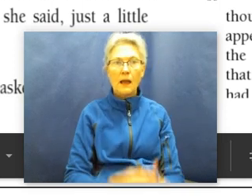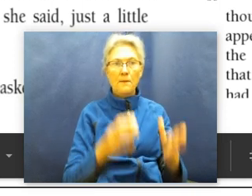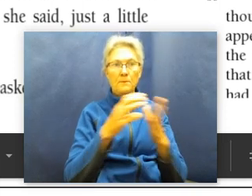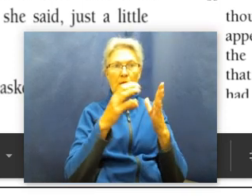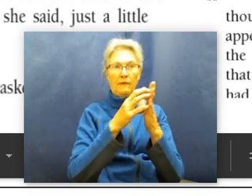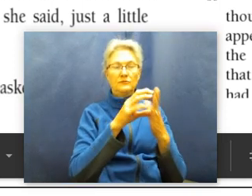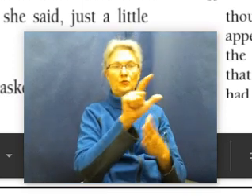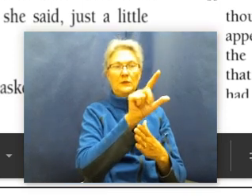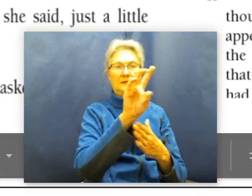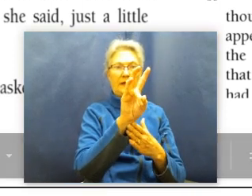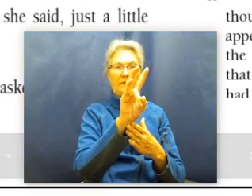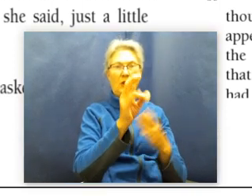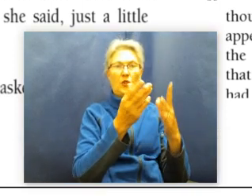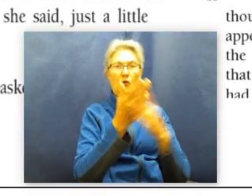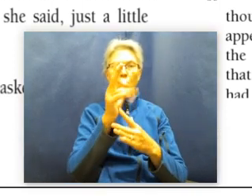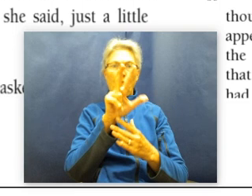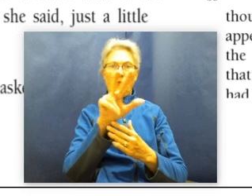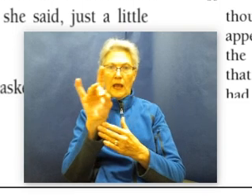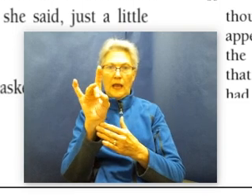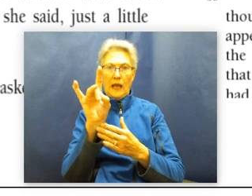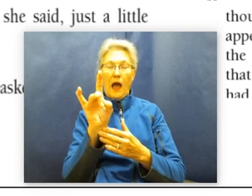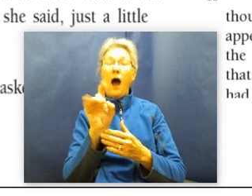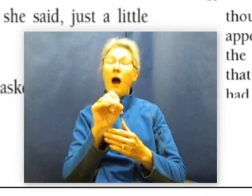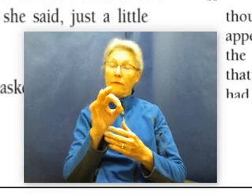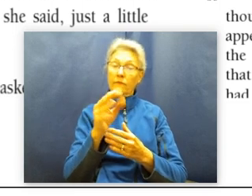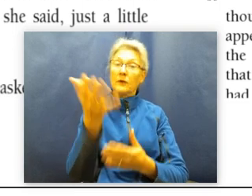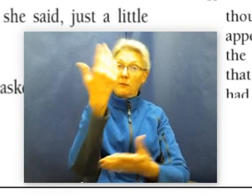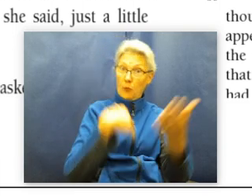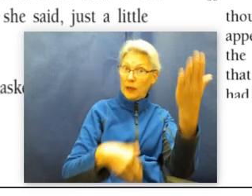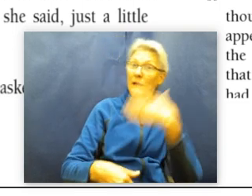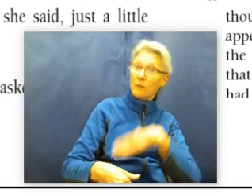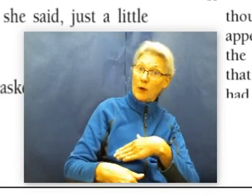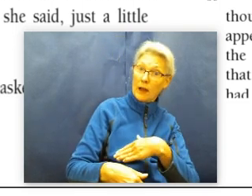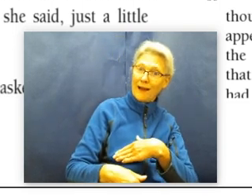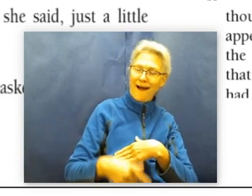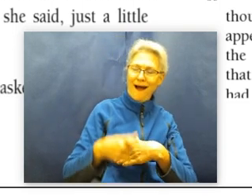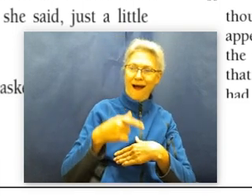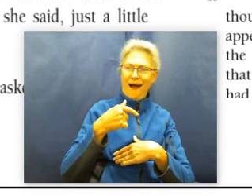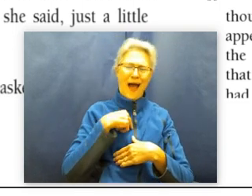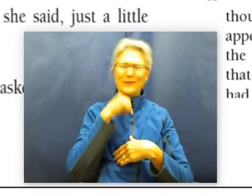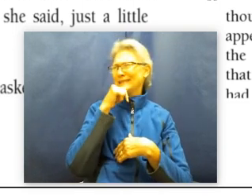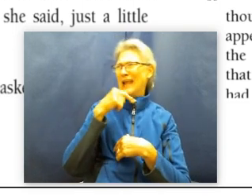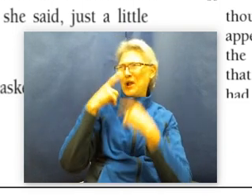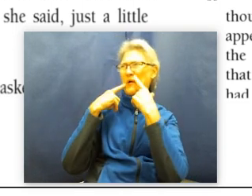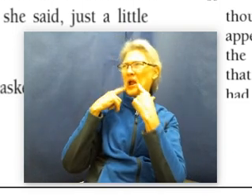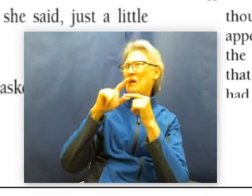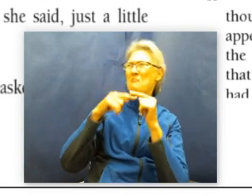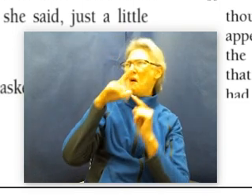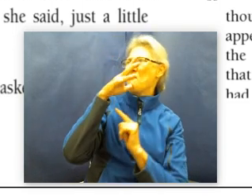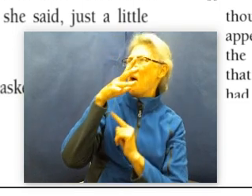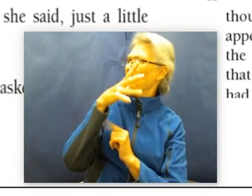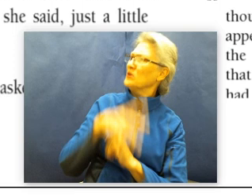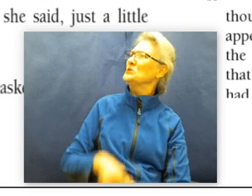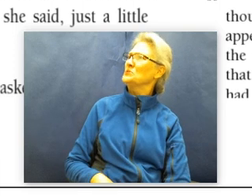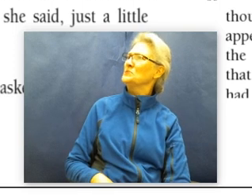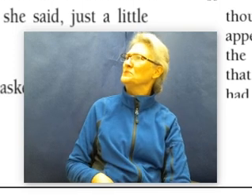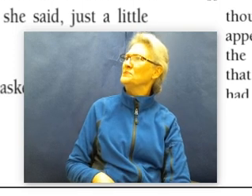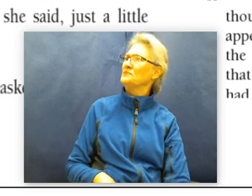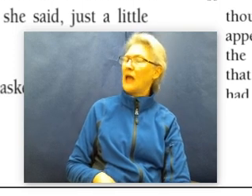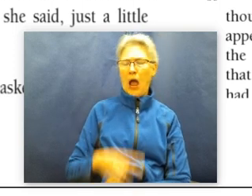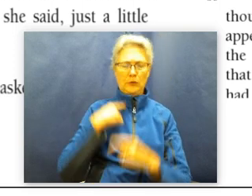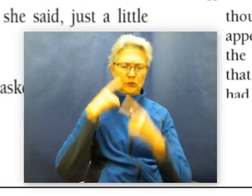Paragraphs 27 through 38 of Come Away, Come Away. I wasn't crying about mothers, he said rather indigently.